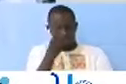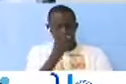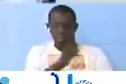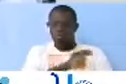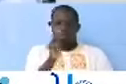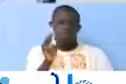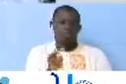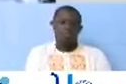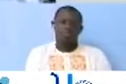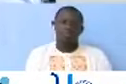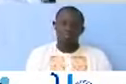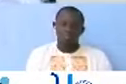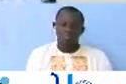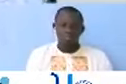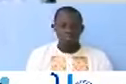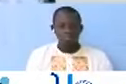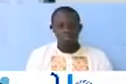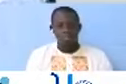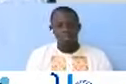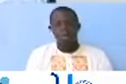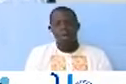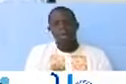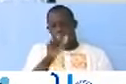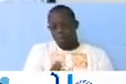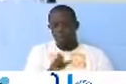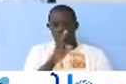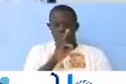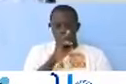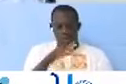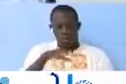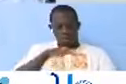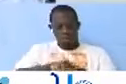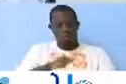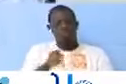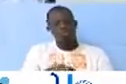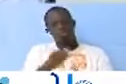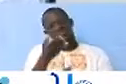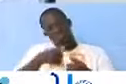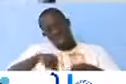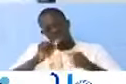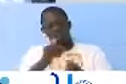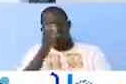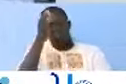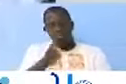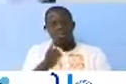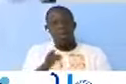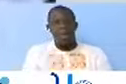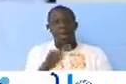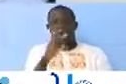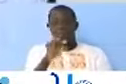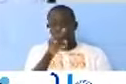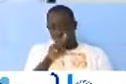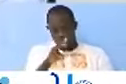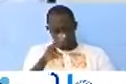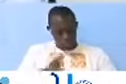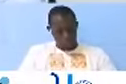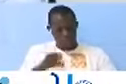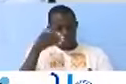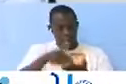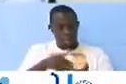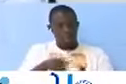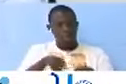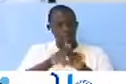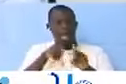Temperament. Let tuyantio. The person who is on the side of right. Ina jen jusola. If you come here